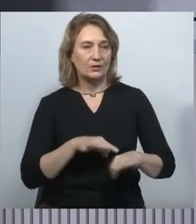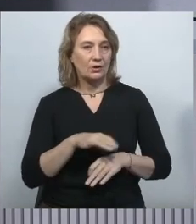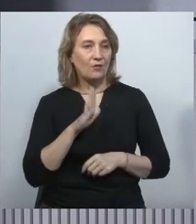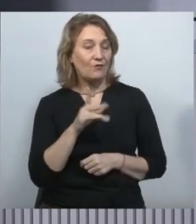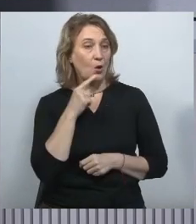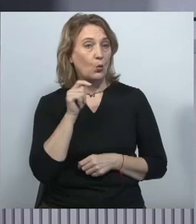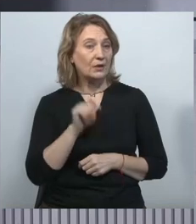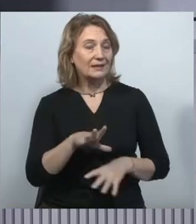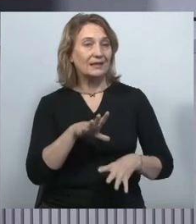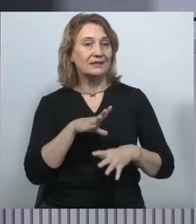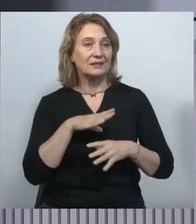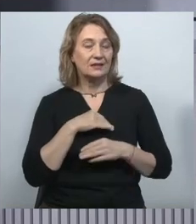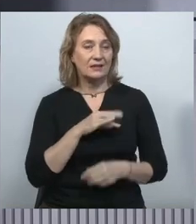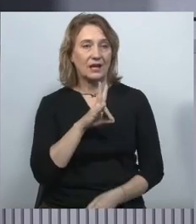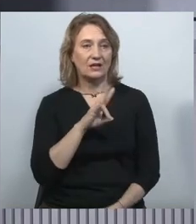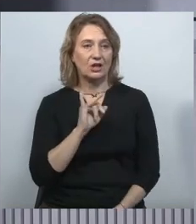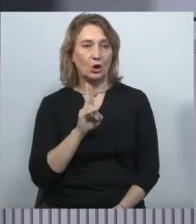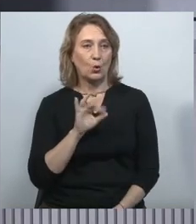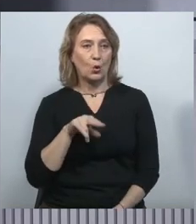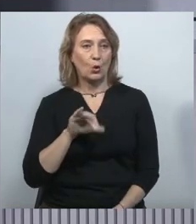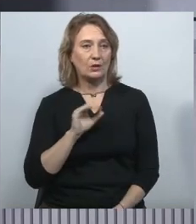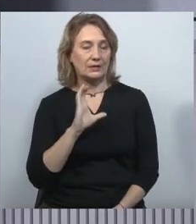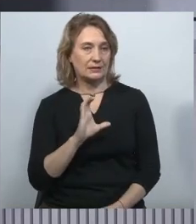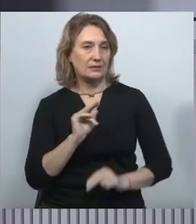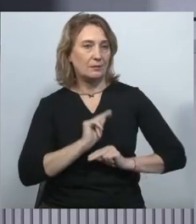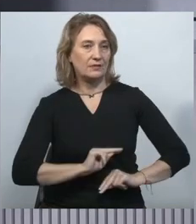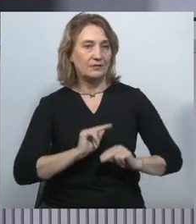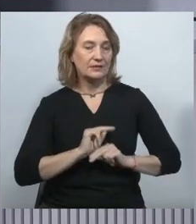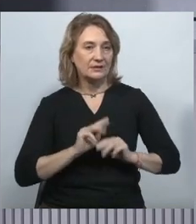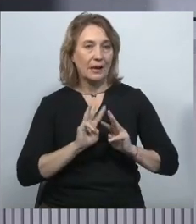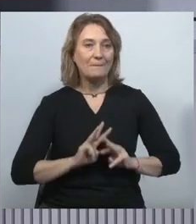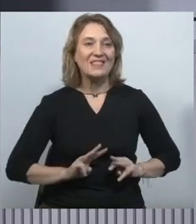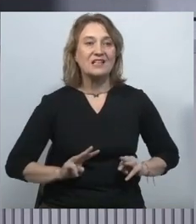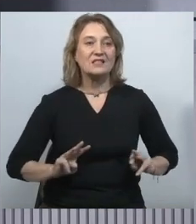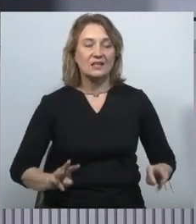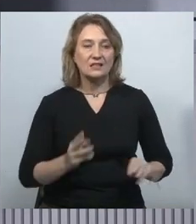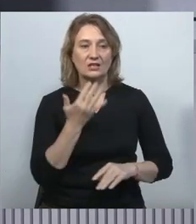the worker on IREX projects. Also, Nicolas, Melendez,